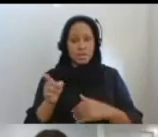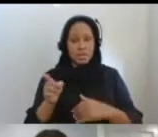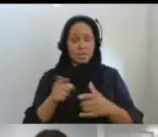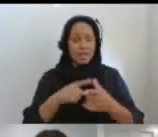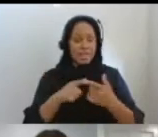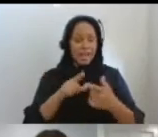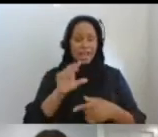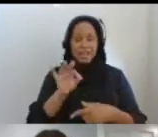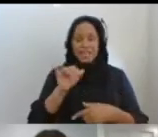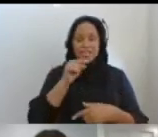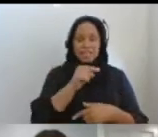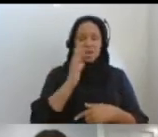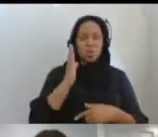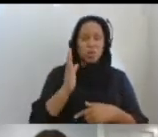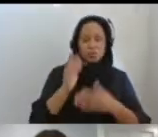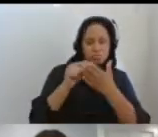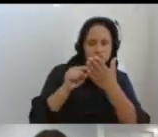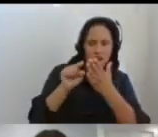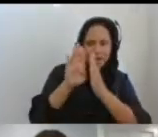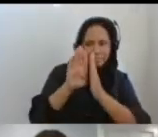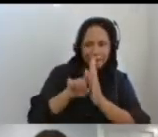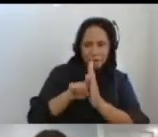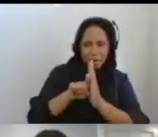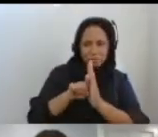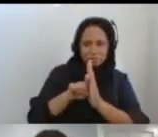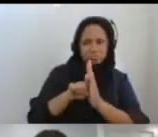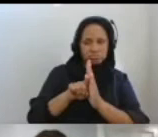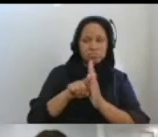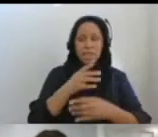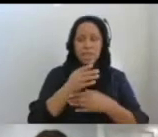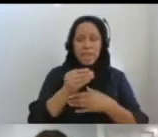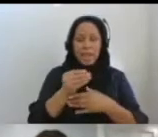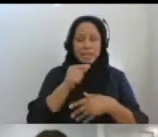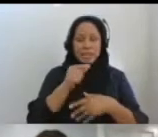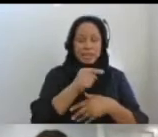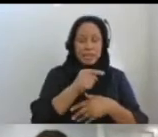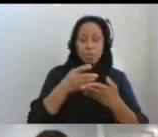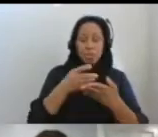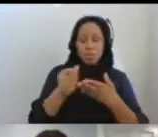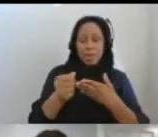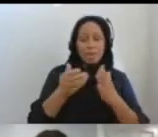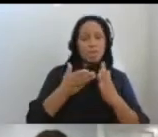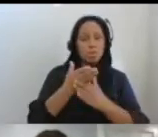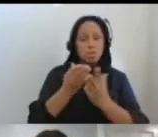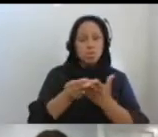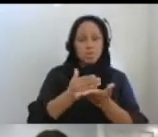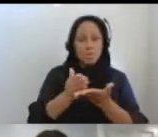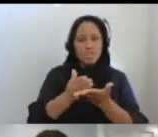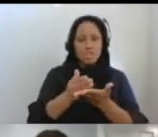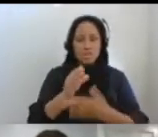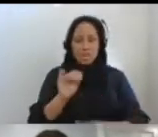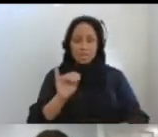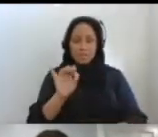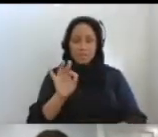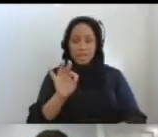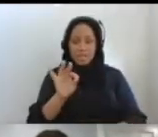check. They're going to do an onboarding process, and the FI is going to be the one who pays them through the budget. So the FI serves as